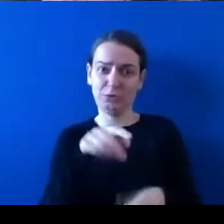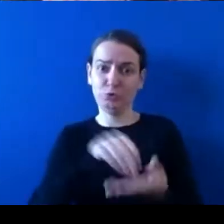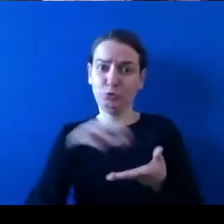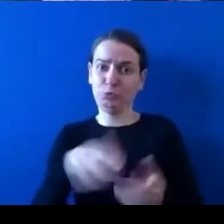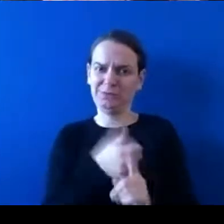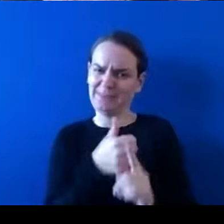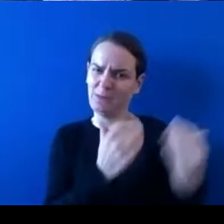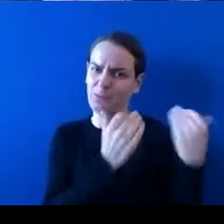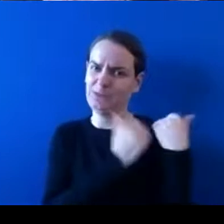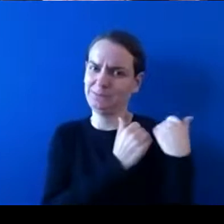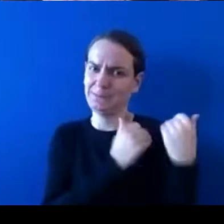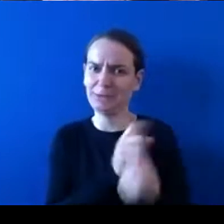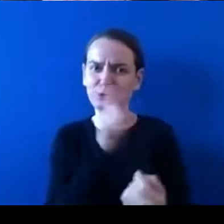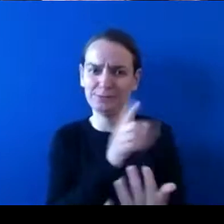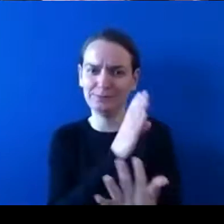in place.